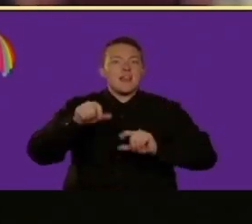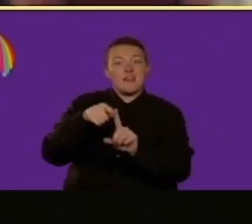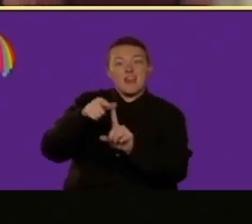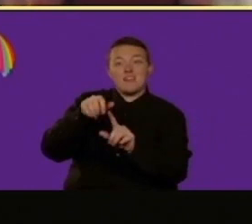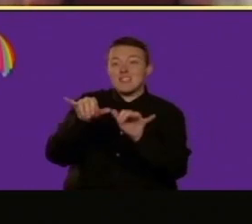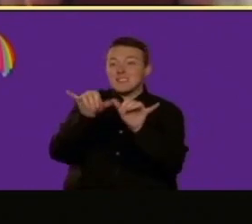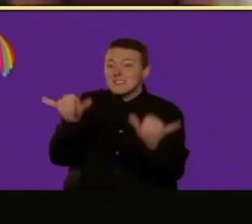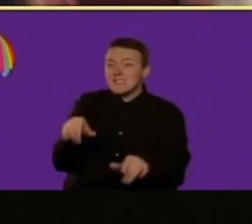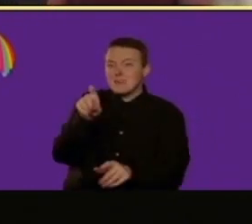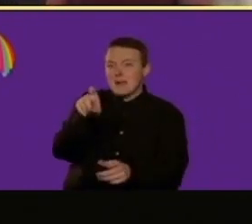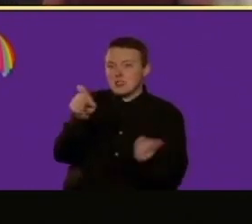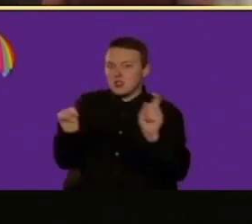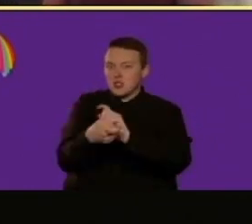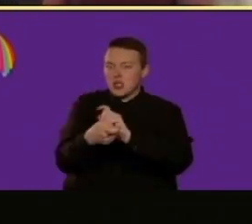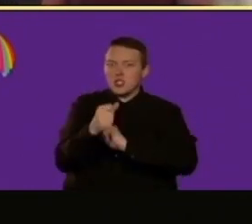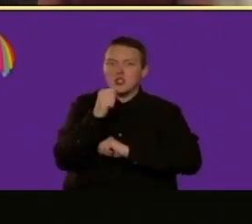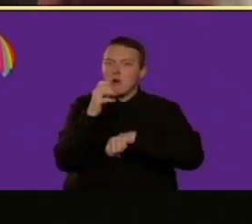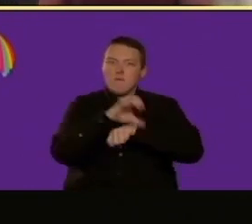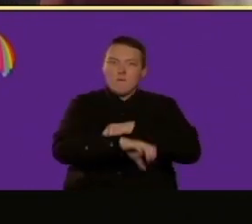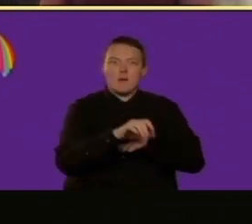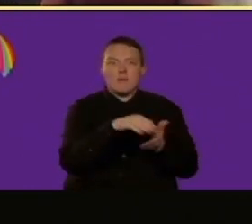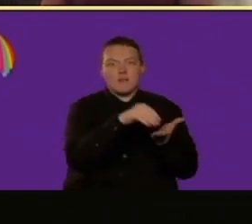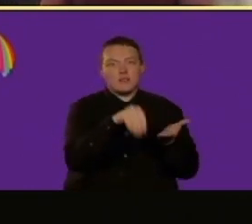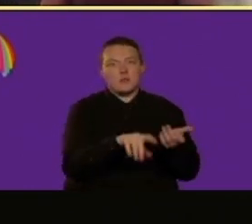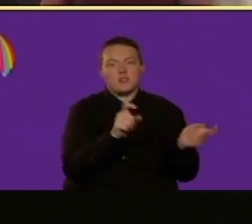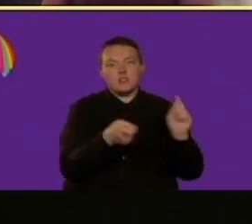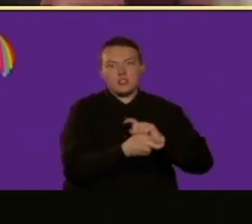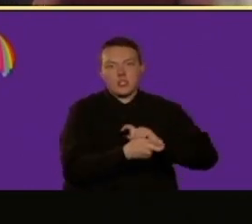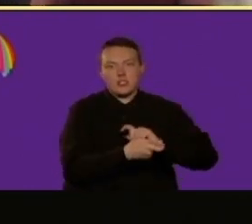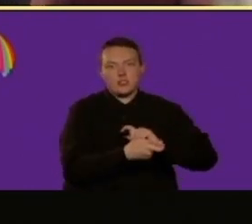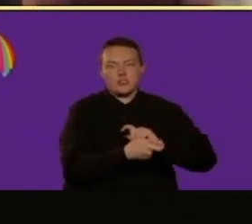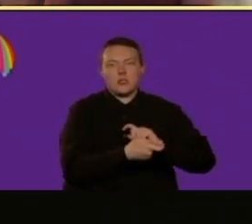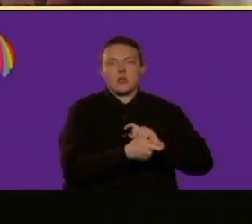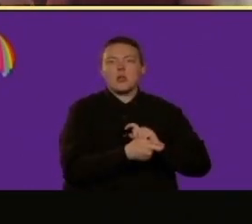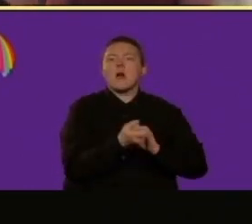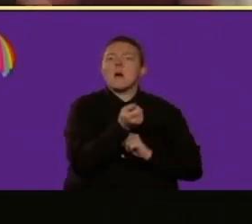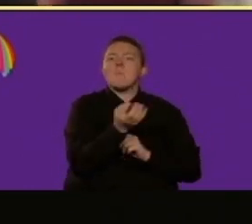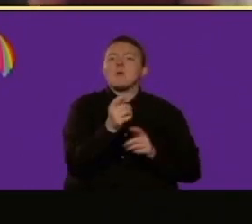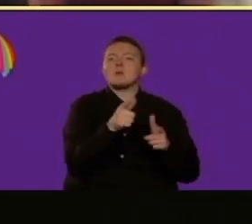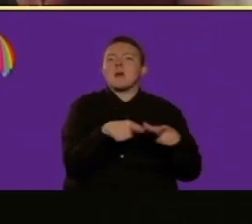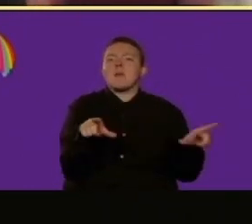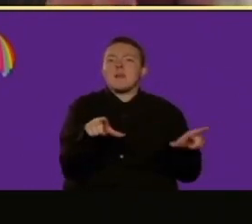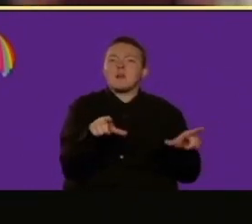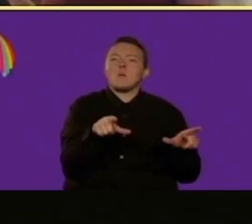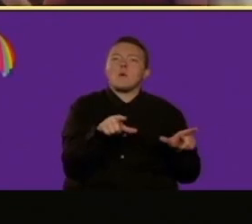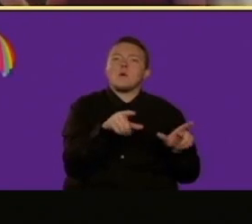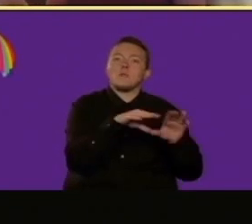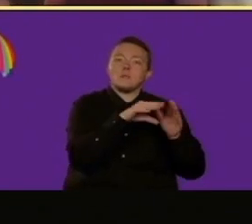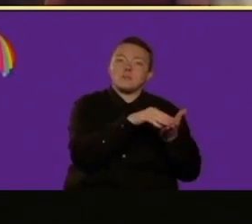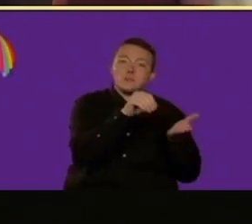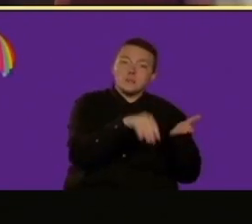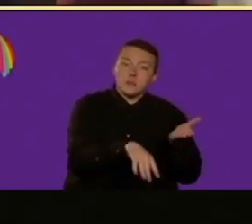a theory that's guiding us. This is the North Star of the project, and that theory is